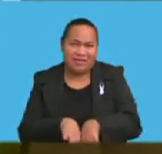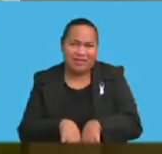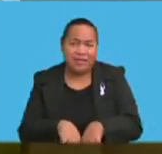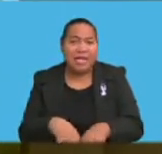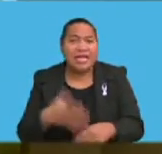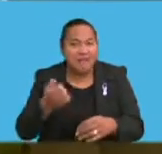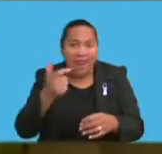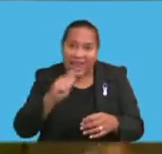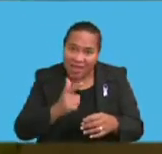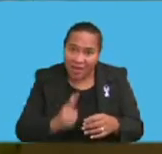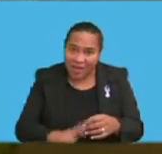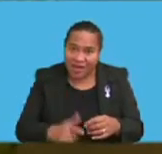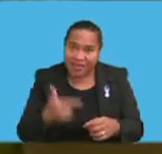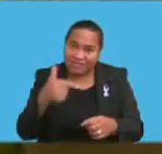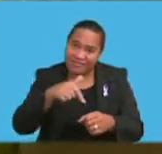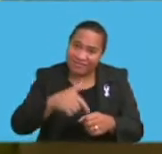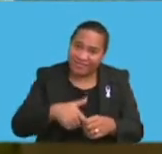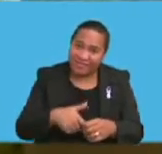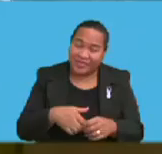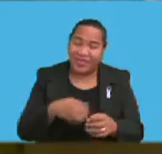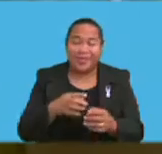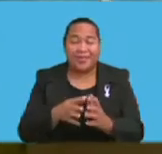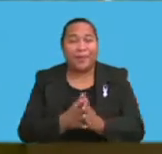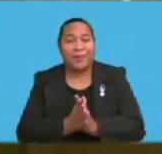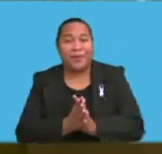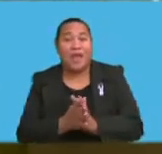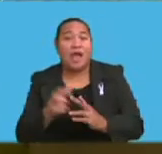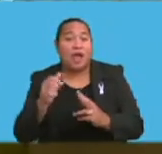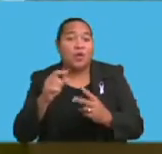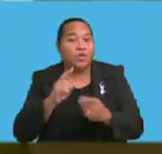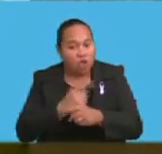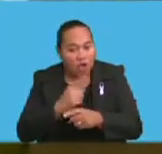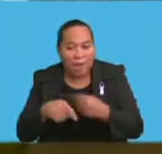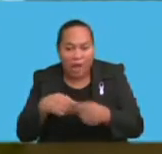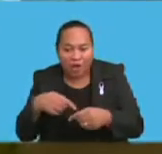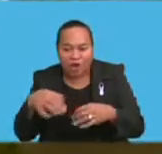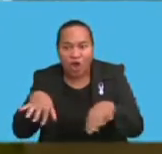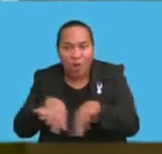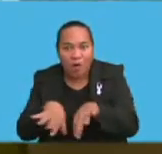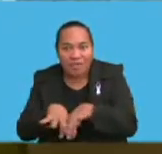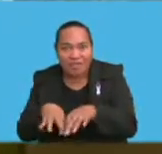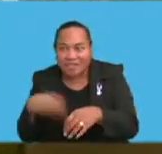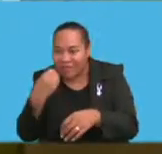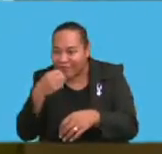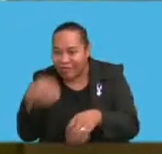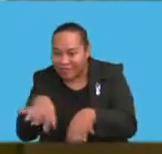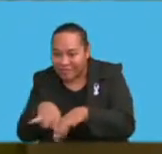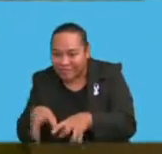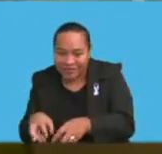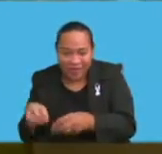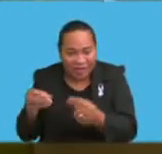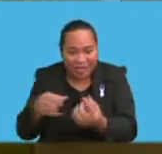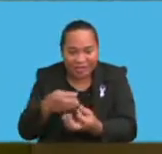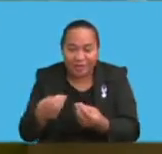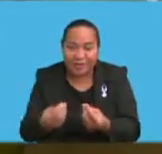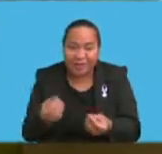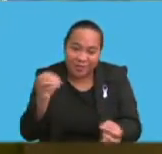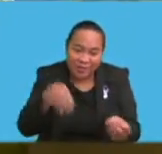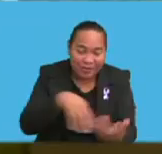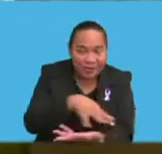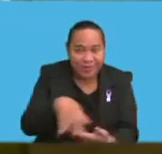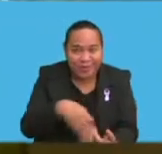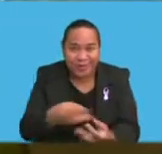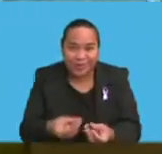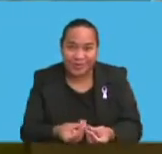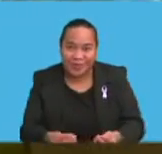liquid waste as well. For solid waste, I've talked about composting. That is a very good example of how can we better